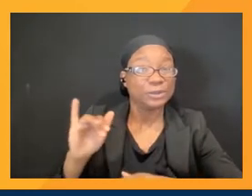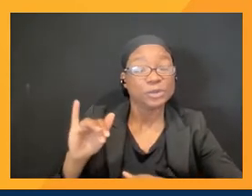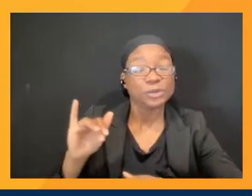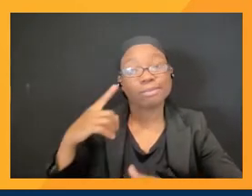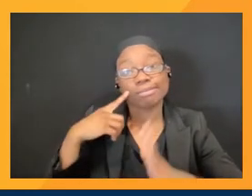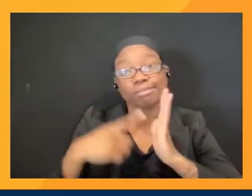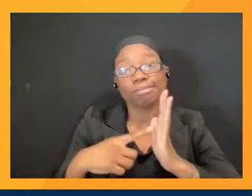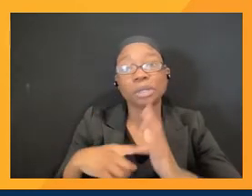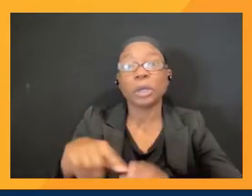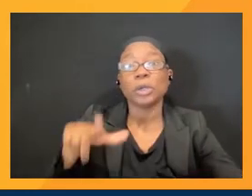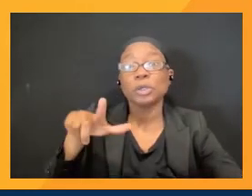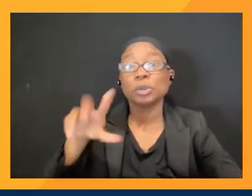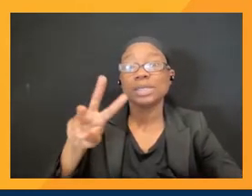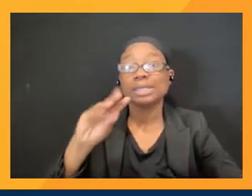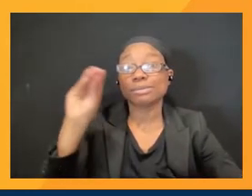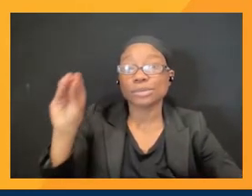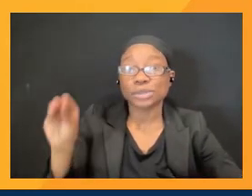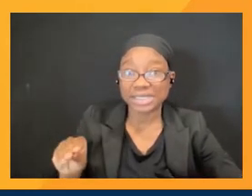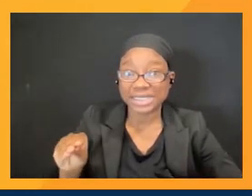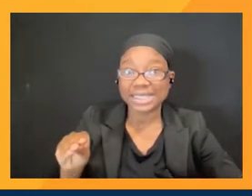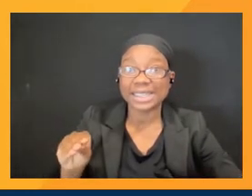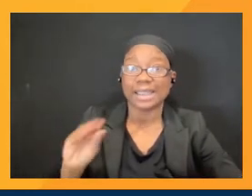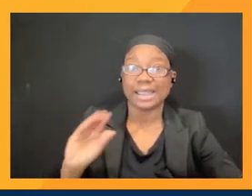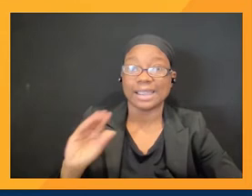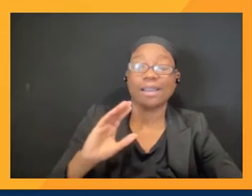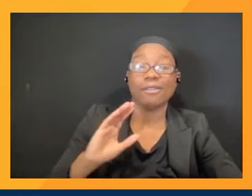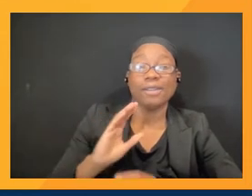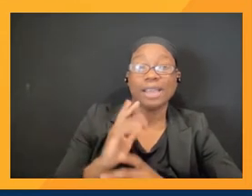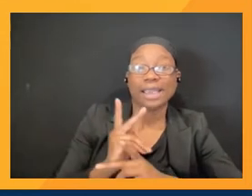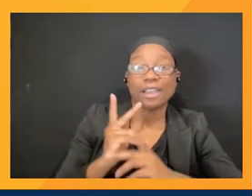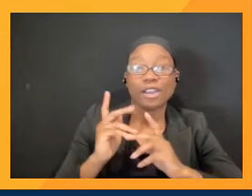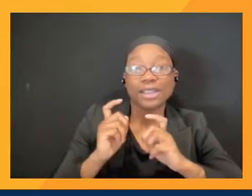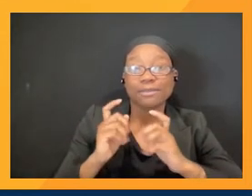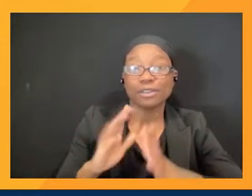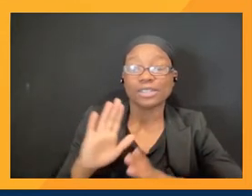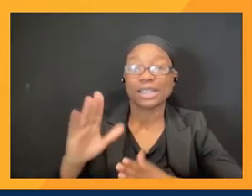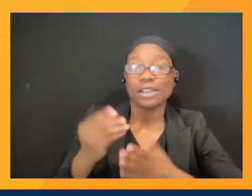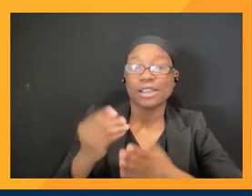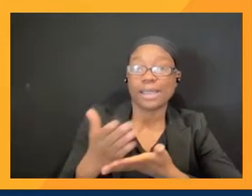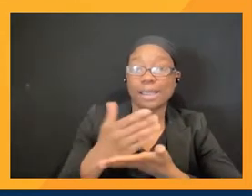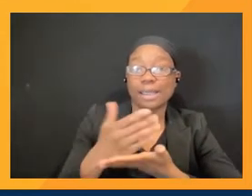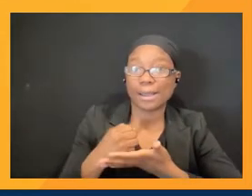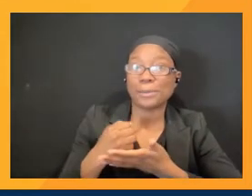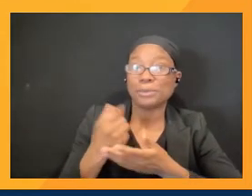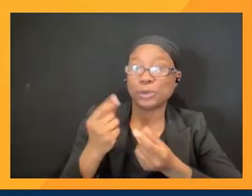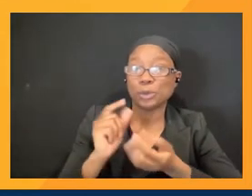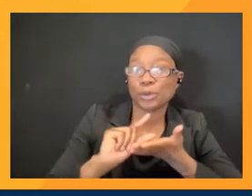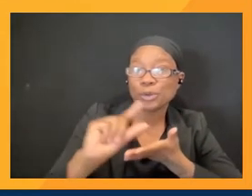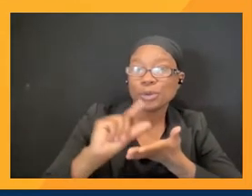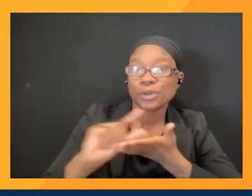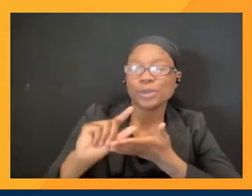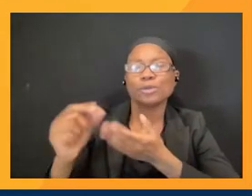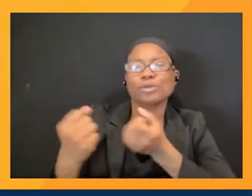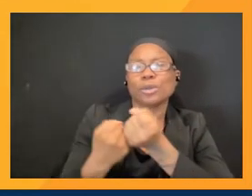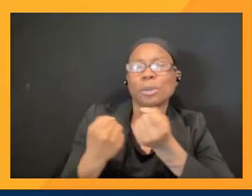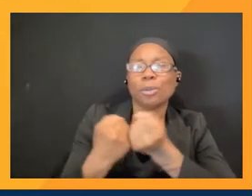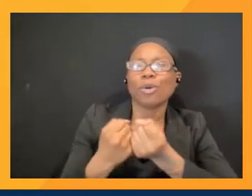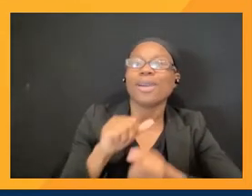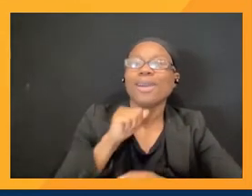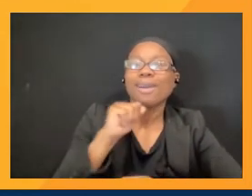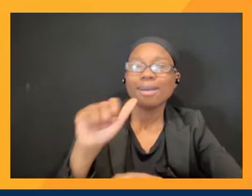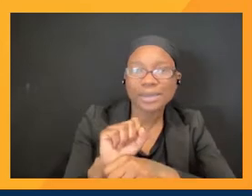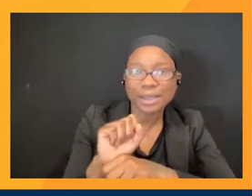our platform to profit from those tenants that they've evicted. So we've partnered with cities.